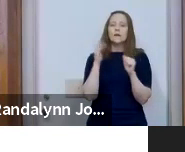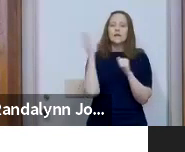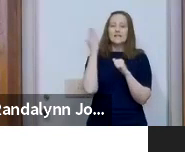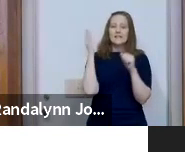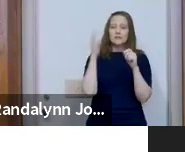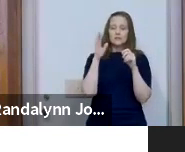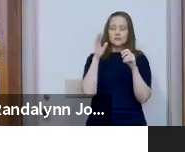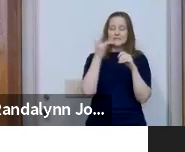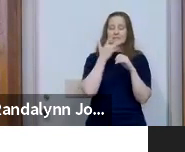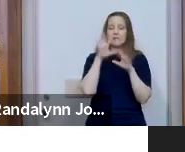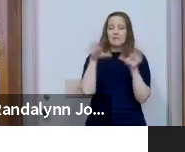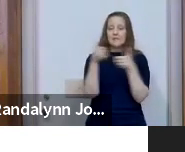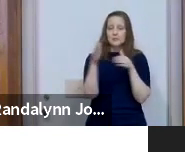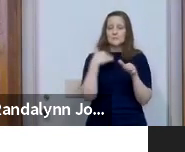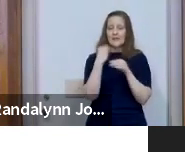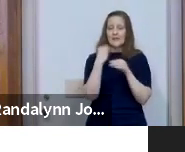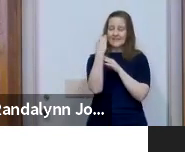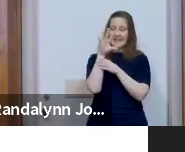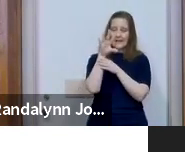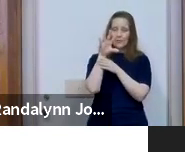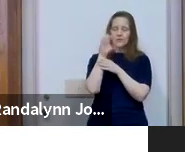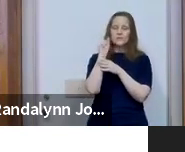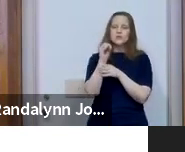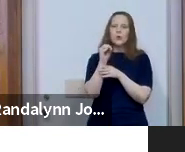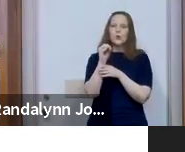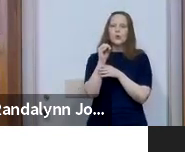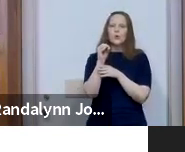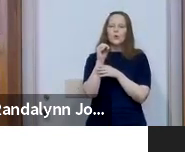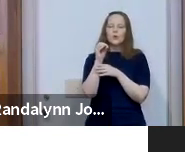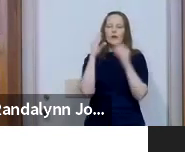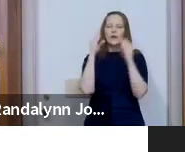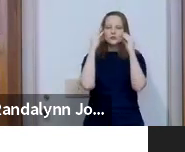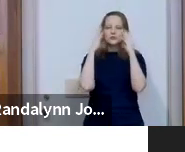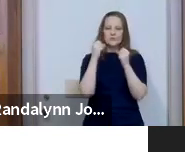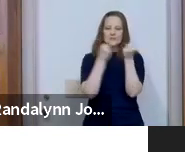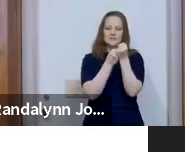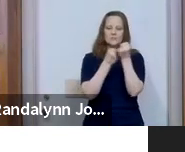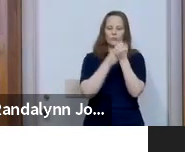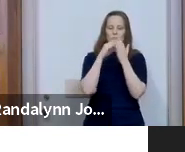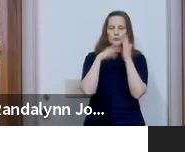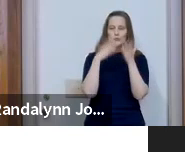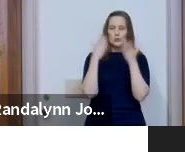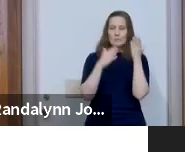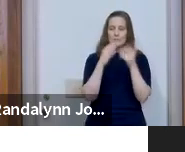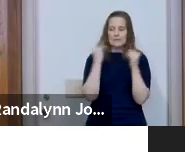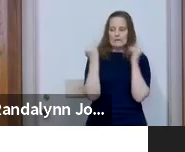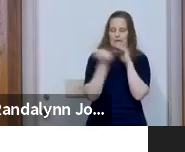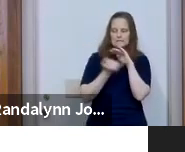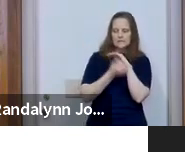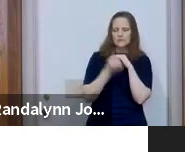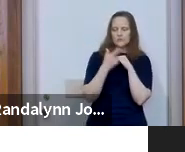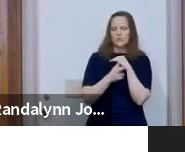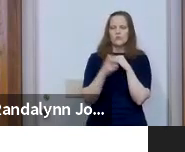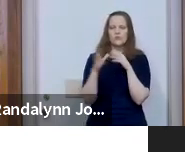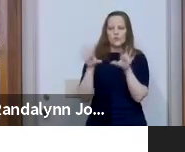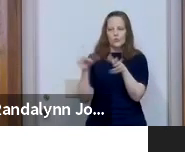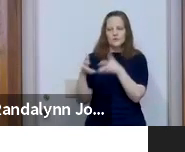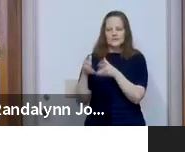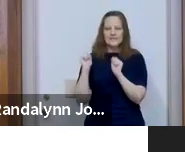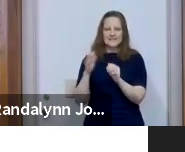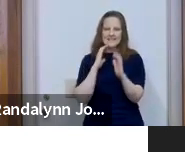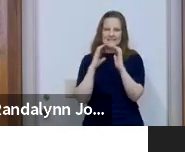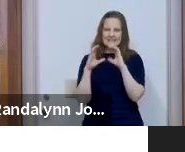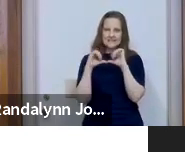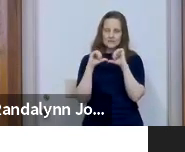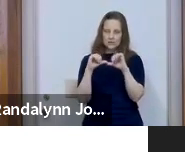classrooms to have cameras so that instructors who can support our students who may be in isolation or quarantining to be able to continue